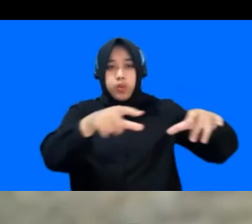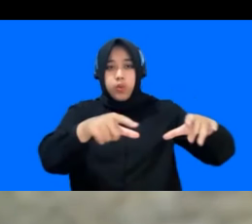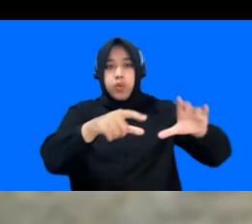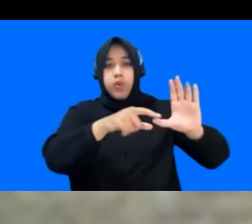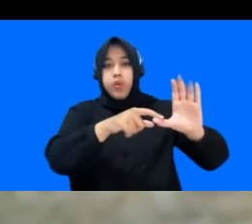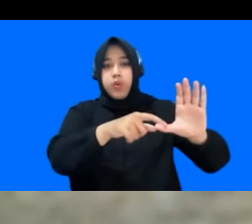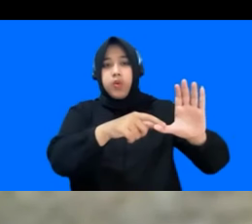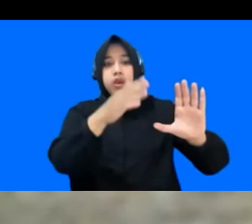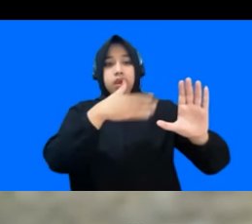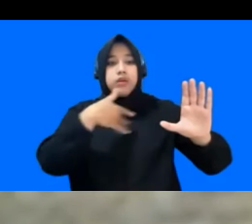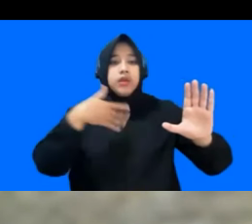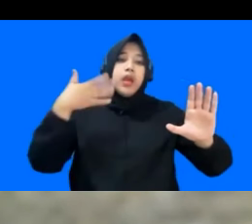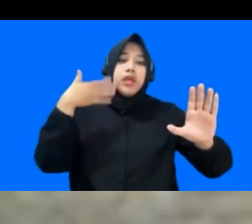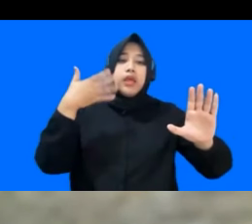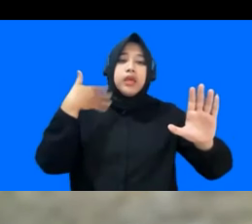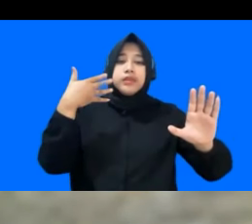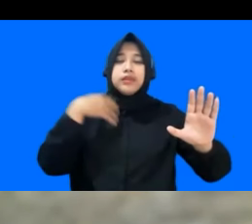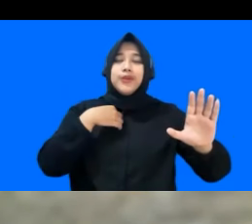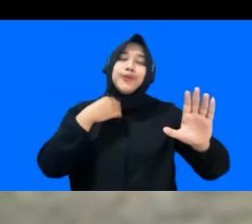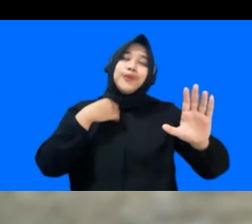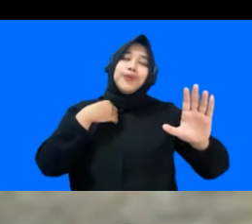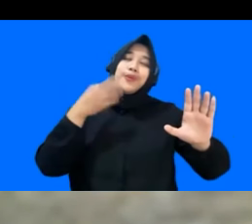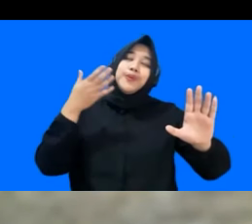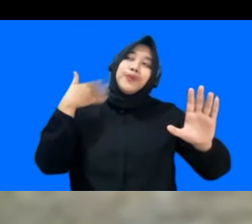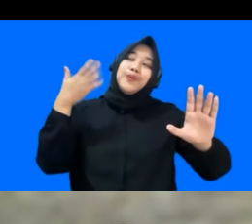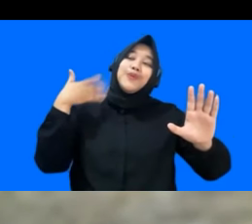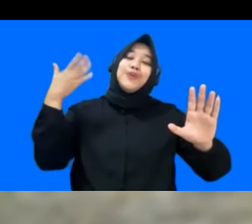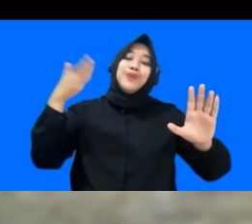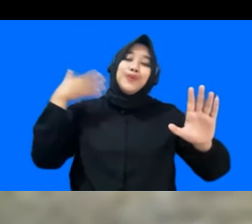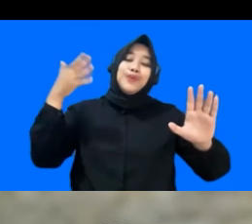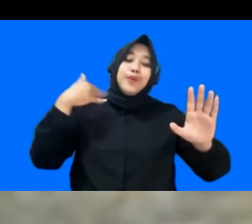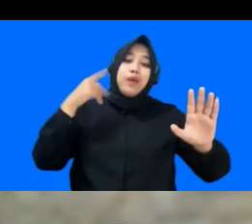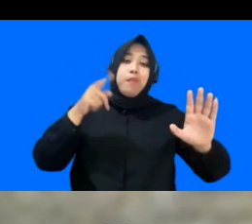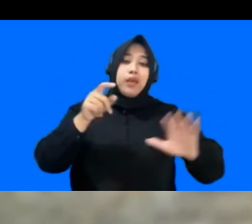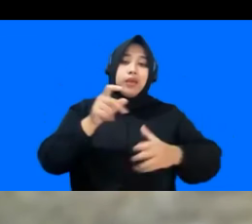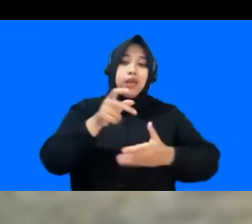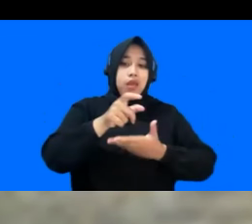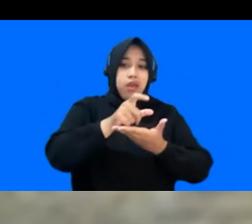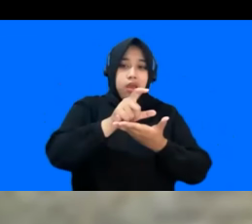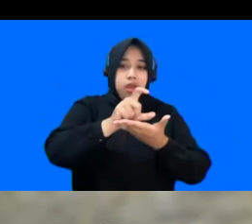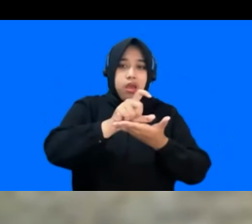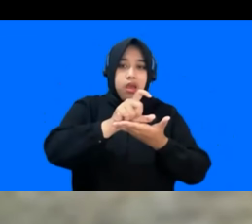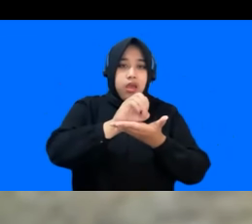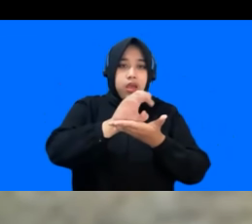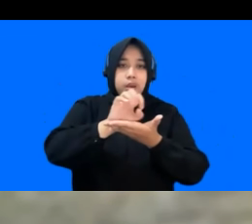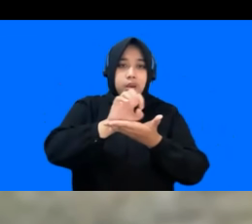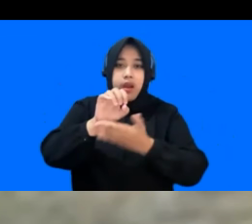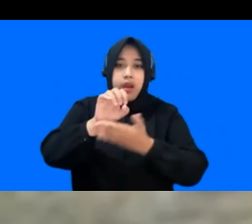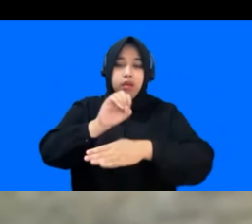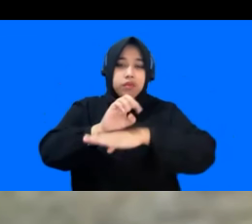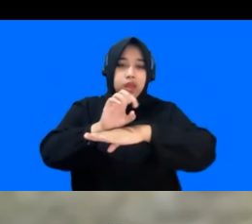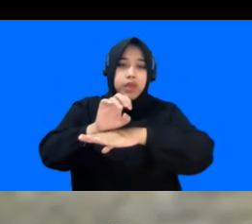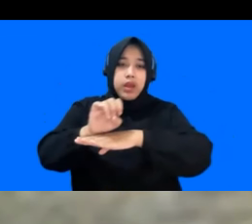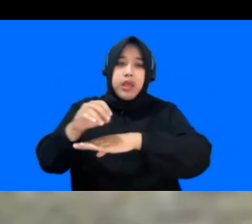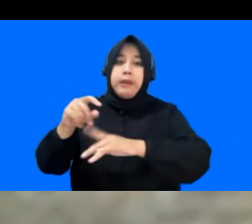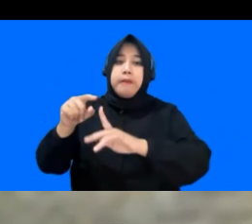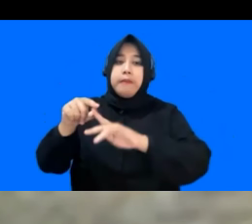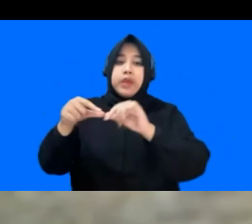use remote sensing cameras at ground level, which you can see here. You can see here that the green space